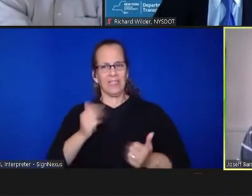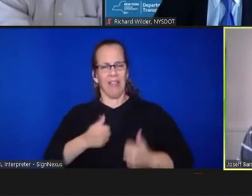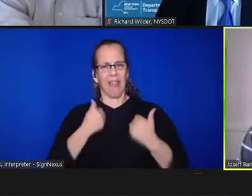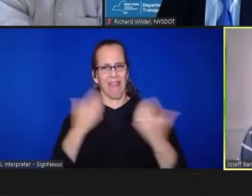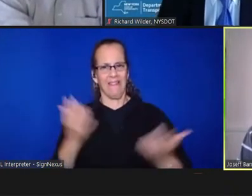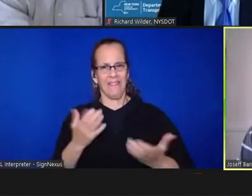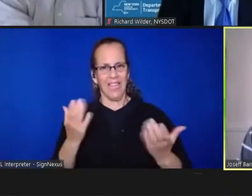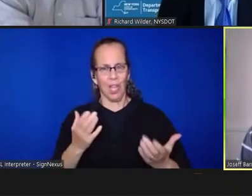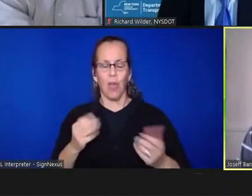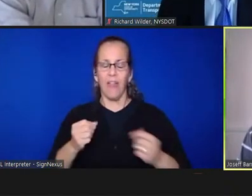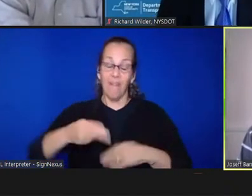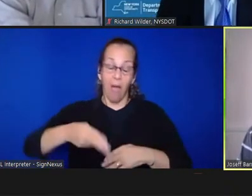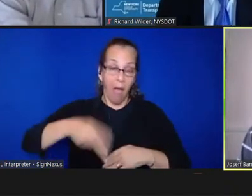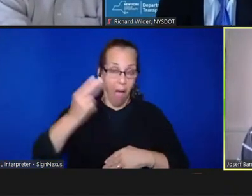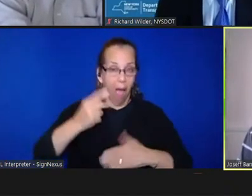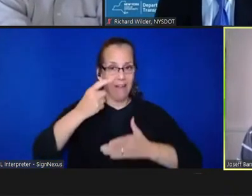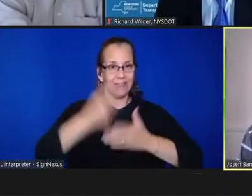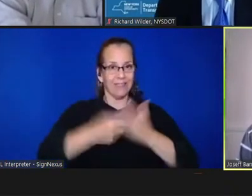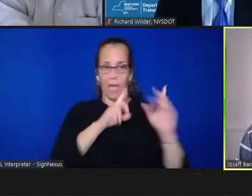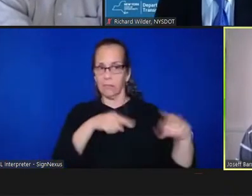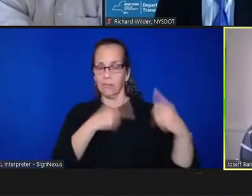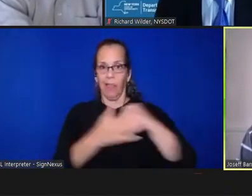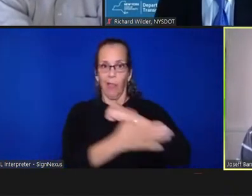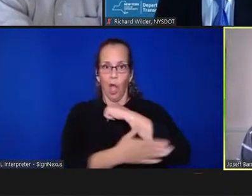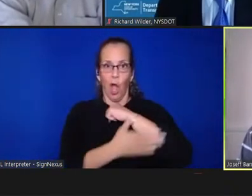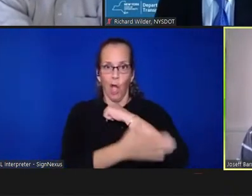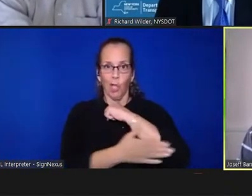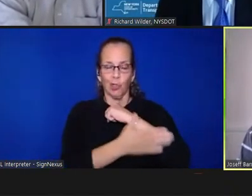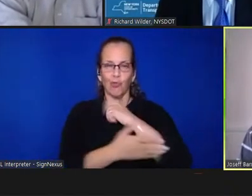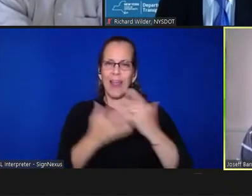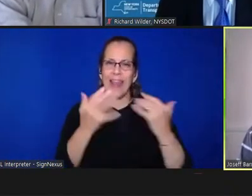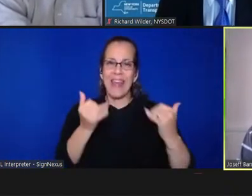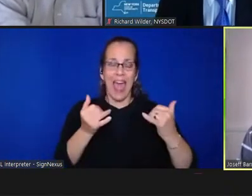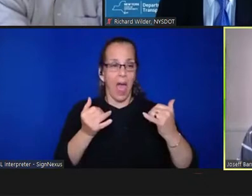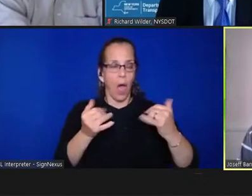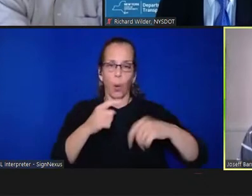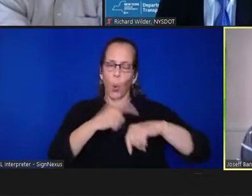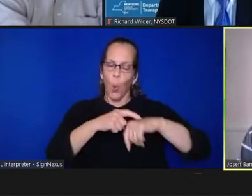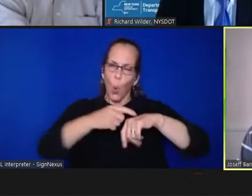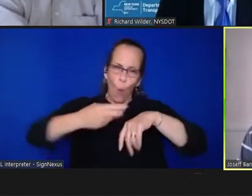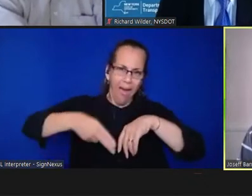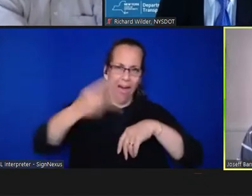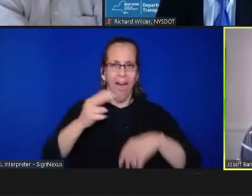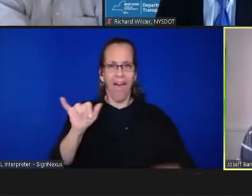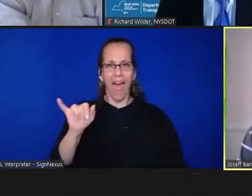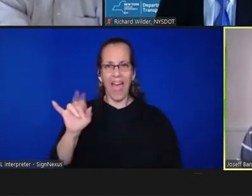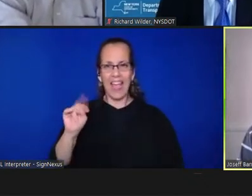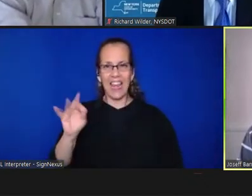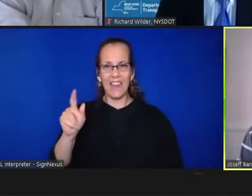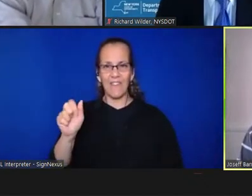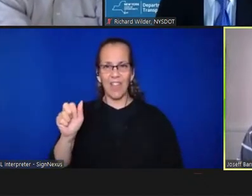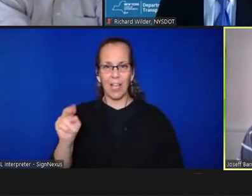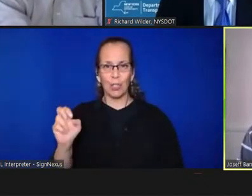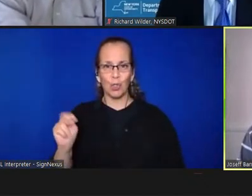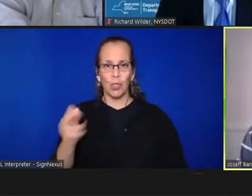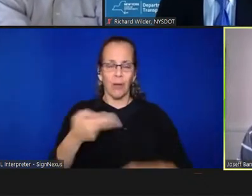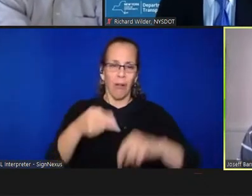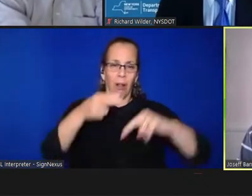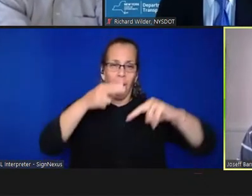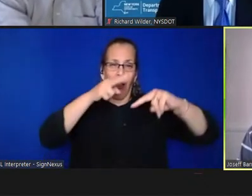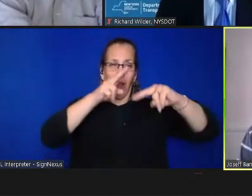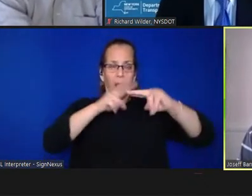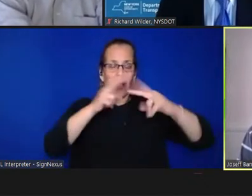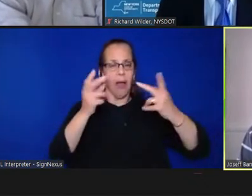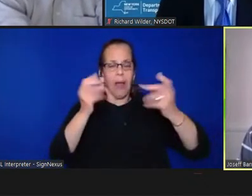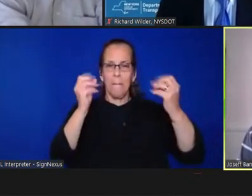further fund the MTA at this time especially at a time when inflation is an all-time high and affordability is a major issue to many in the tri-state